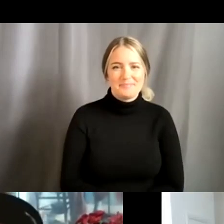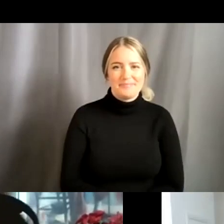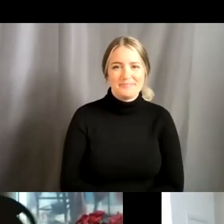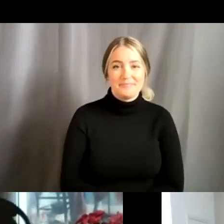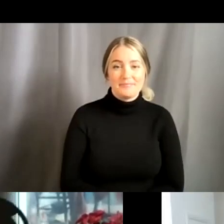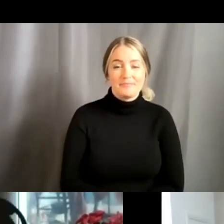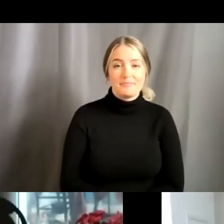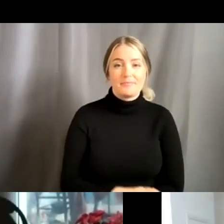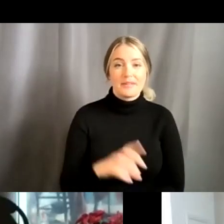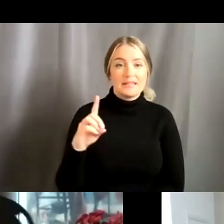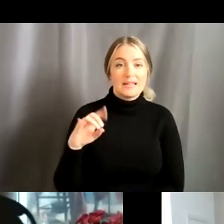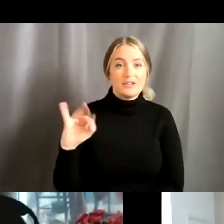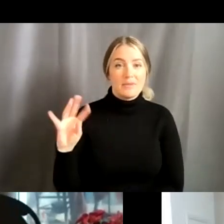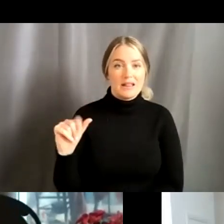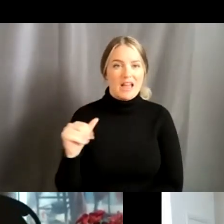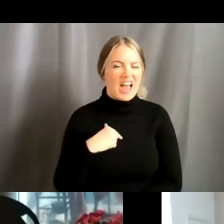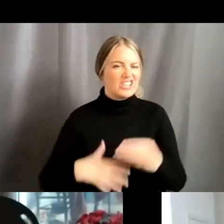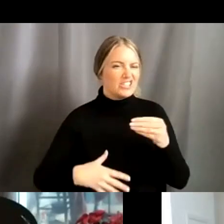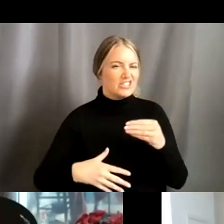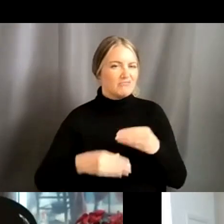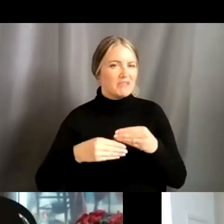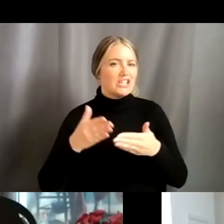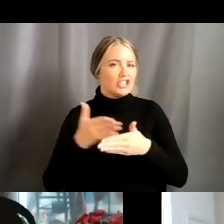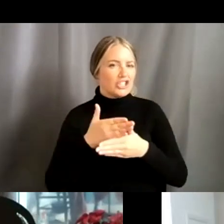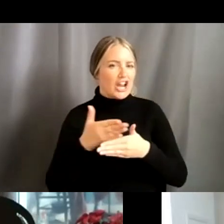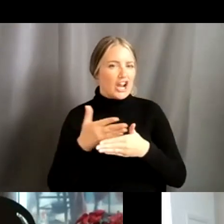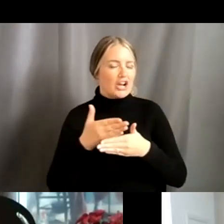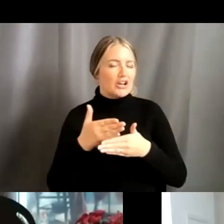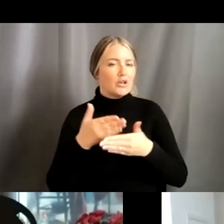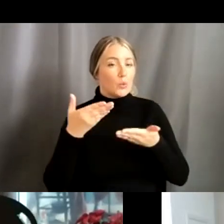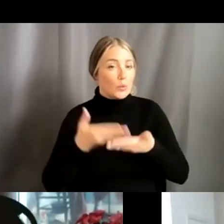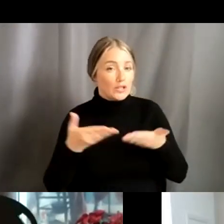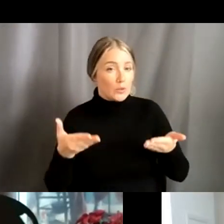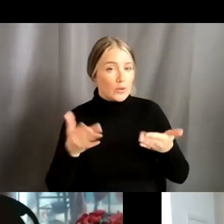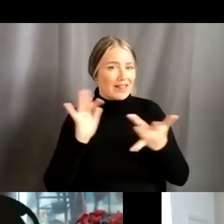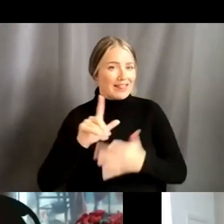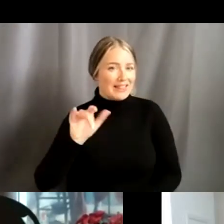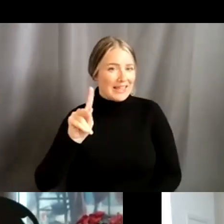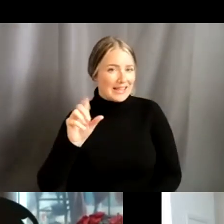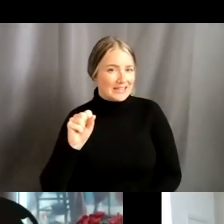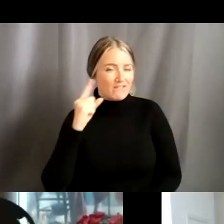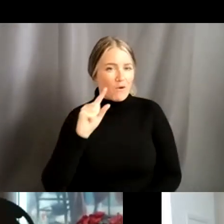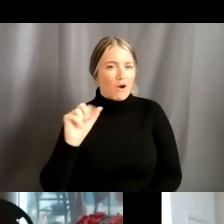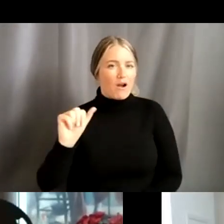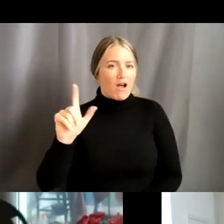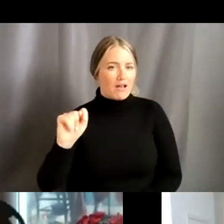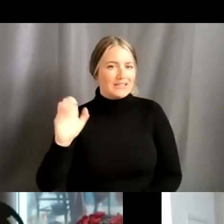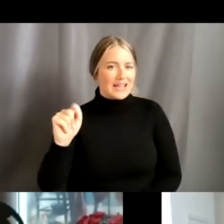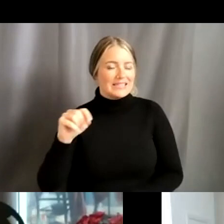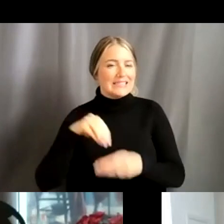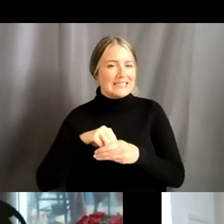And I've just shared some additional resources and links for alt text in social media specifically.